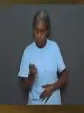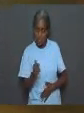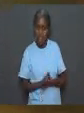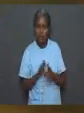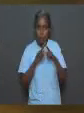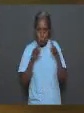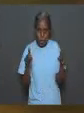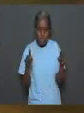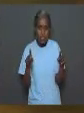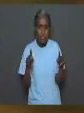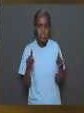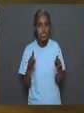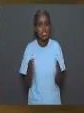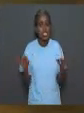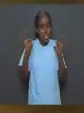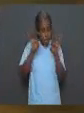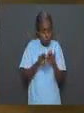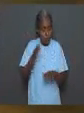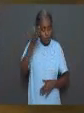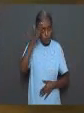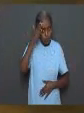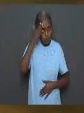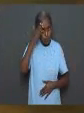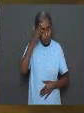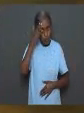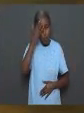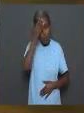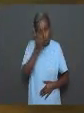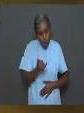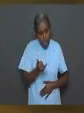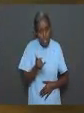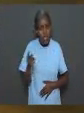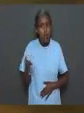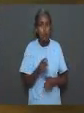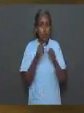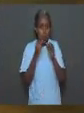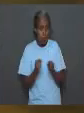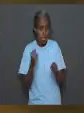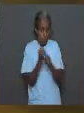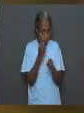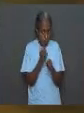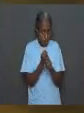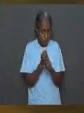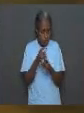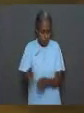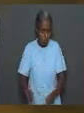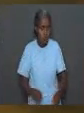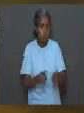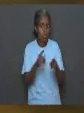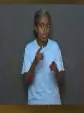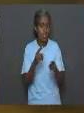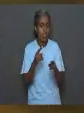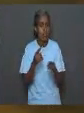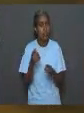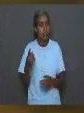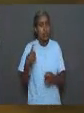But it is important to know why probability works the way it does for when we